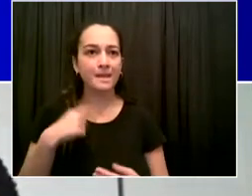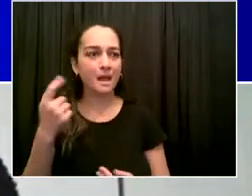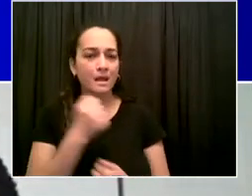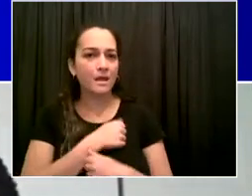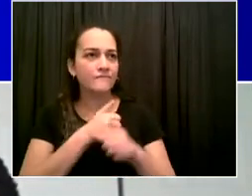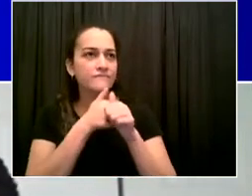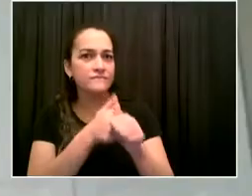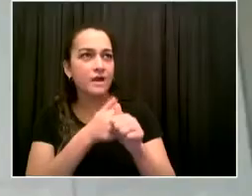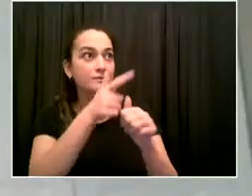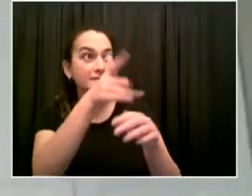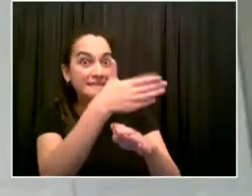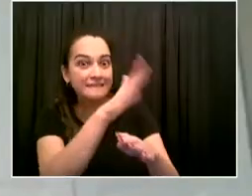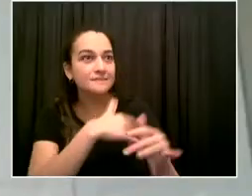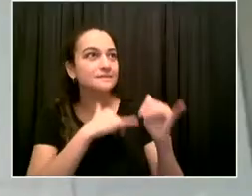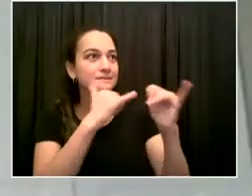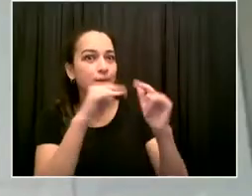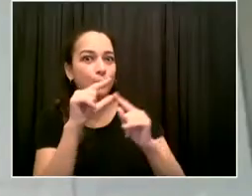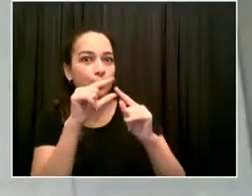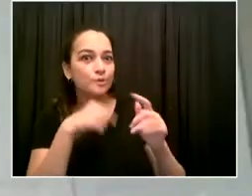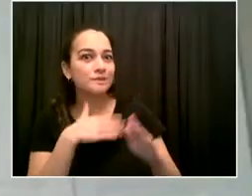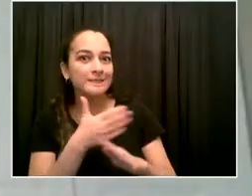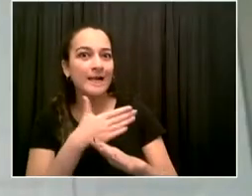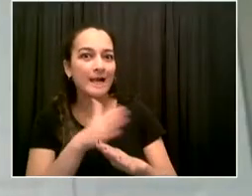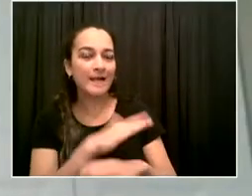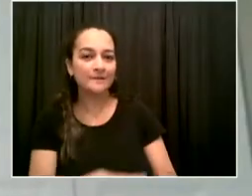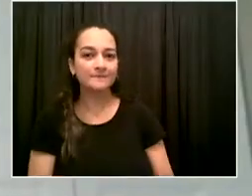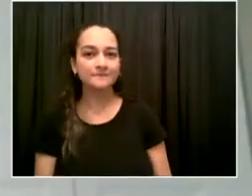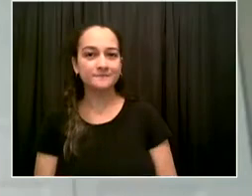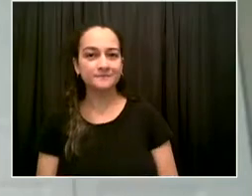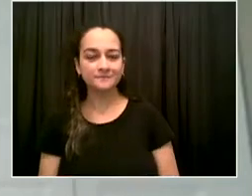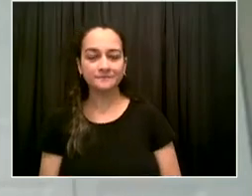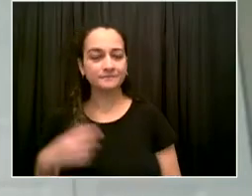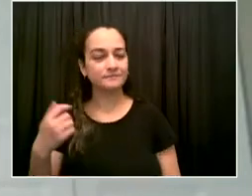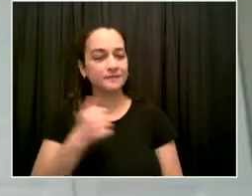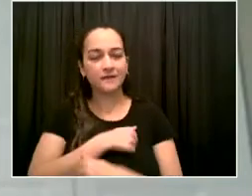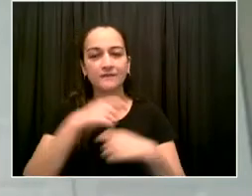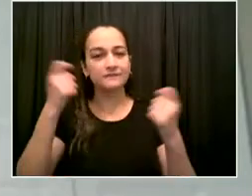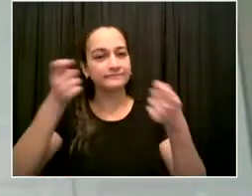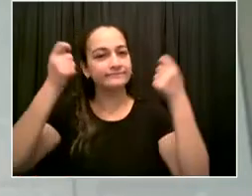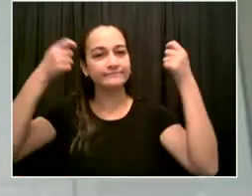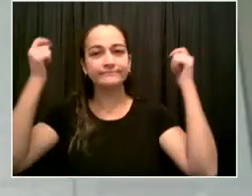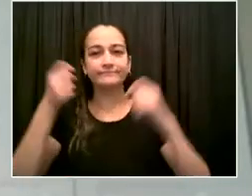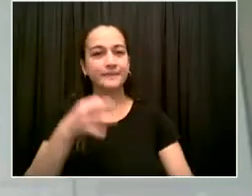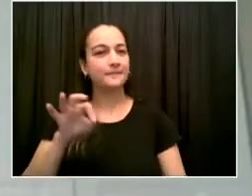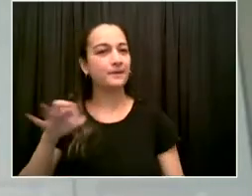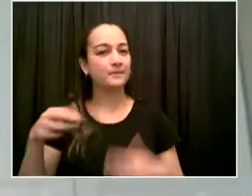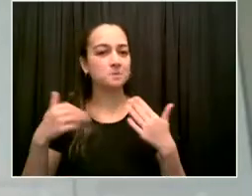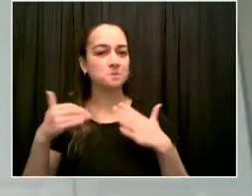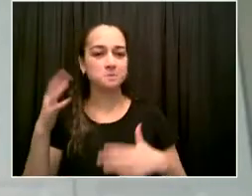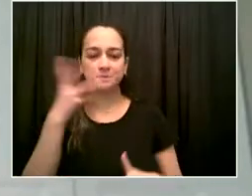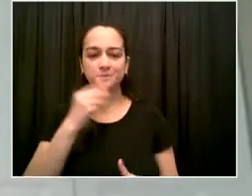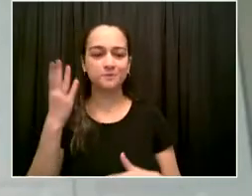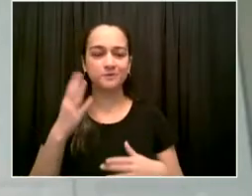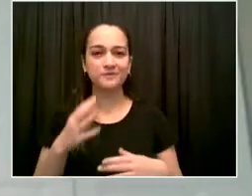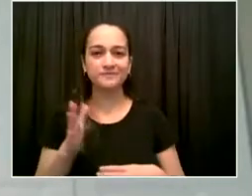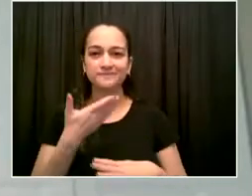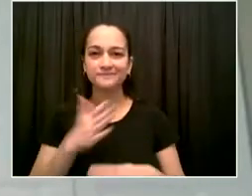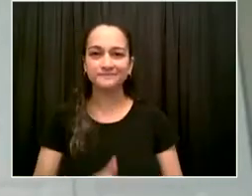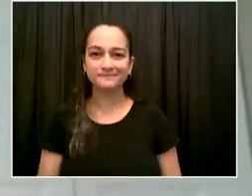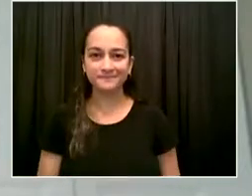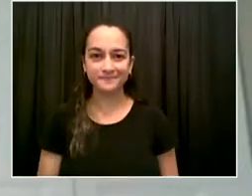that. And, you know, we all just continue to have our prayers of peace and comfort for